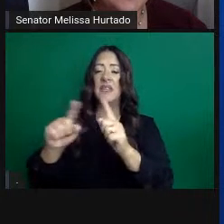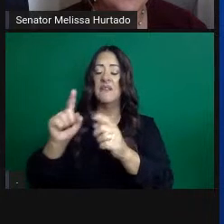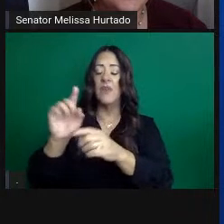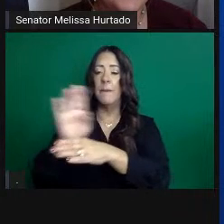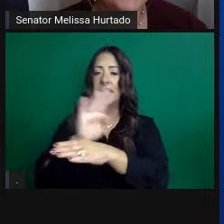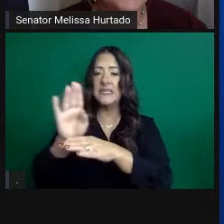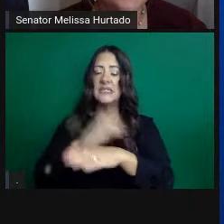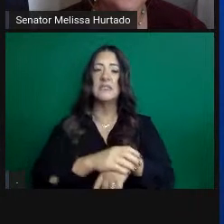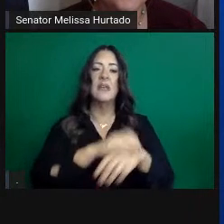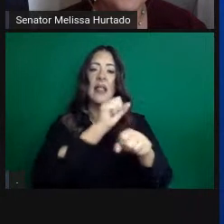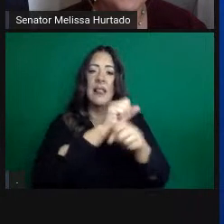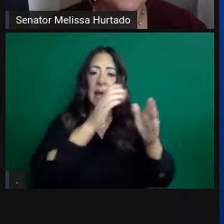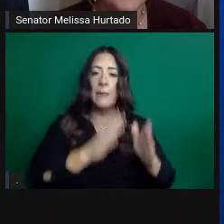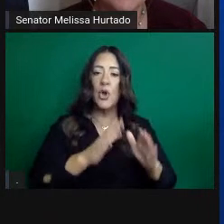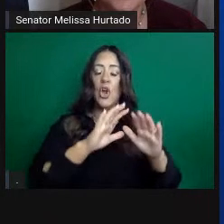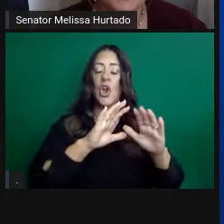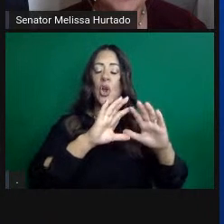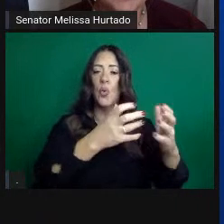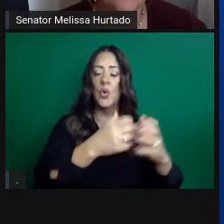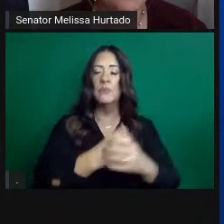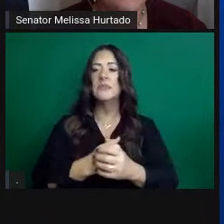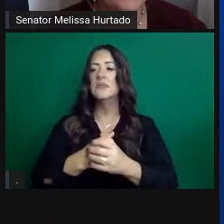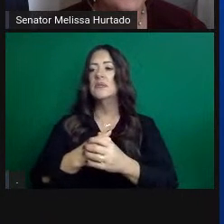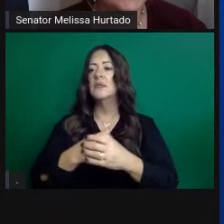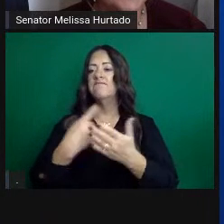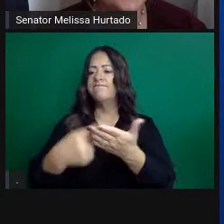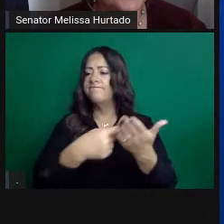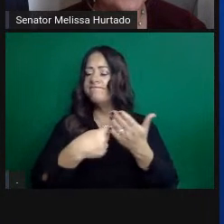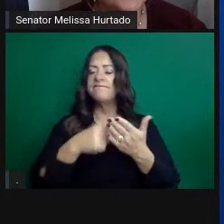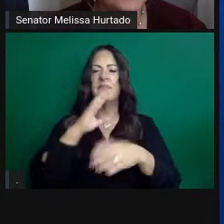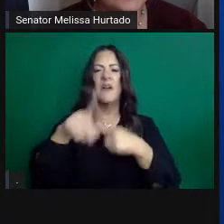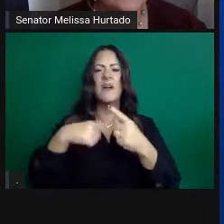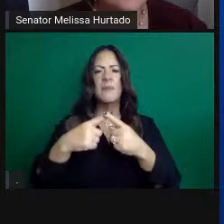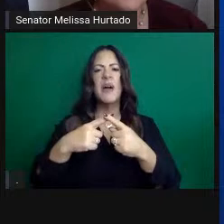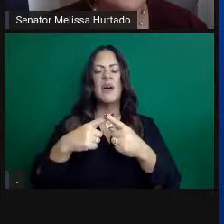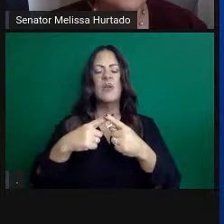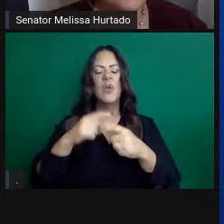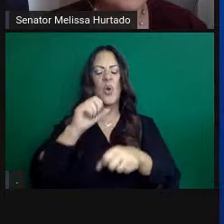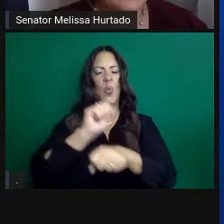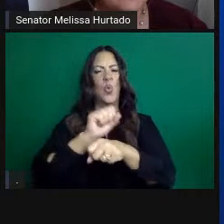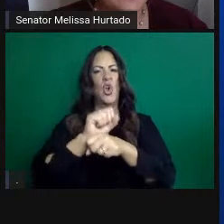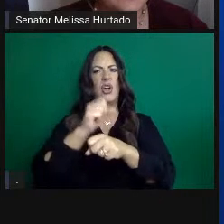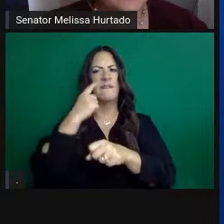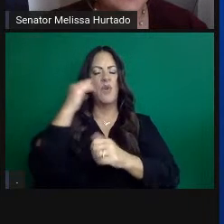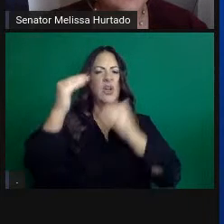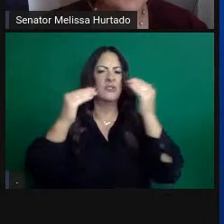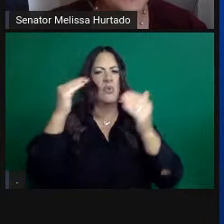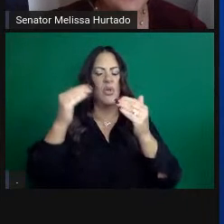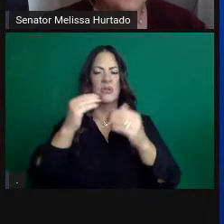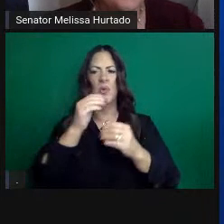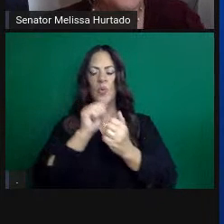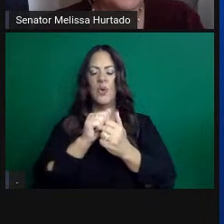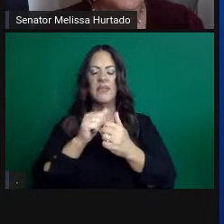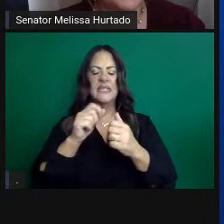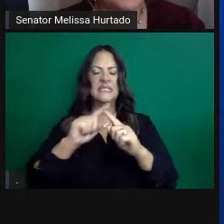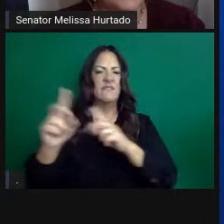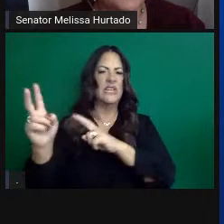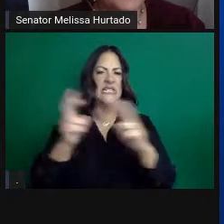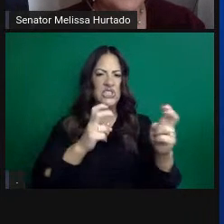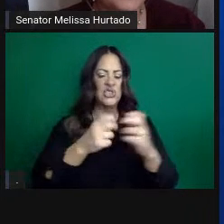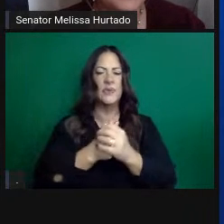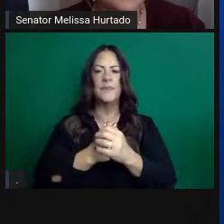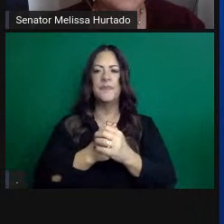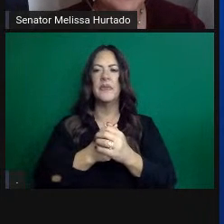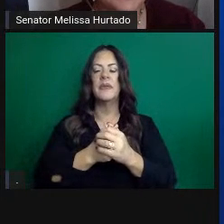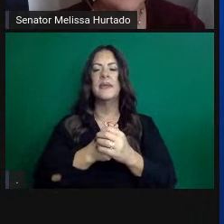community leaders to discuss older adult employment and workforce issues. Several of my colleagues, including other members of the Senate